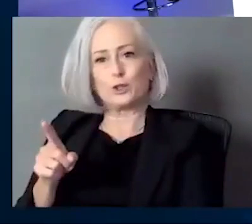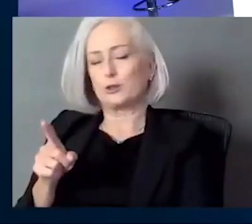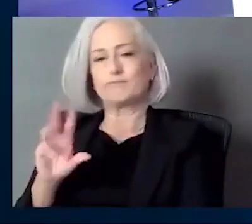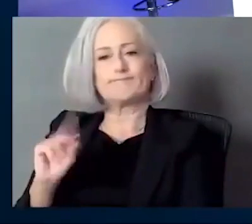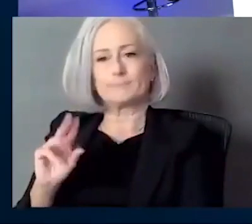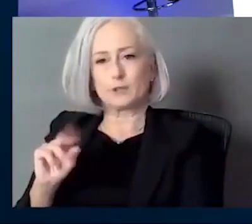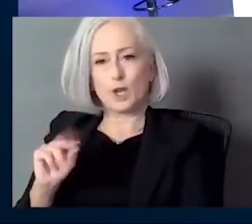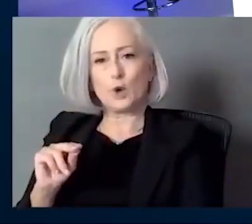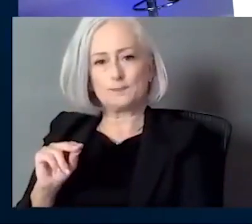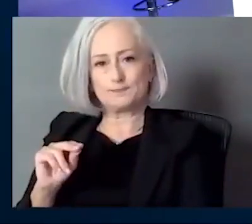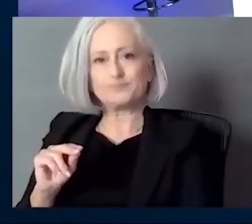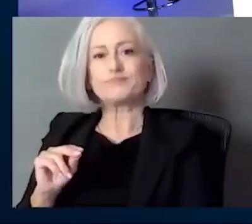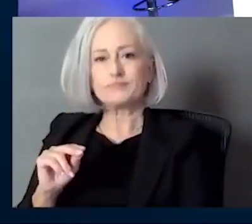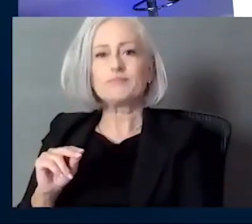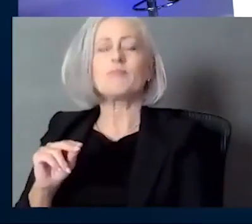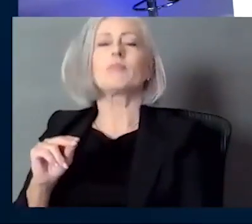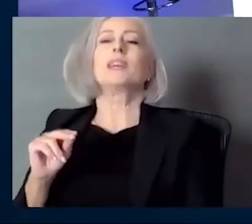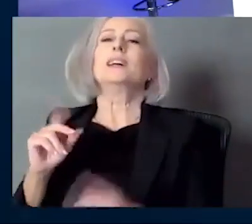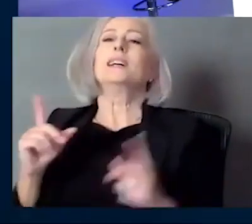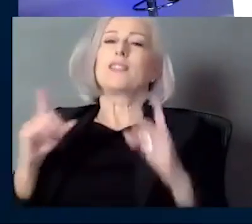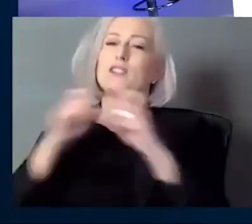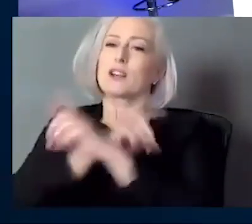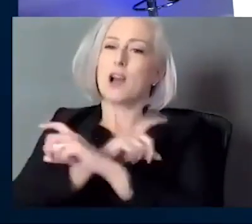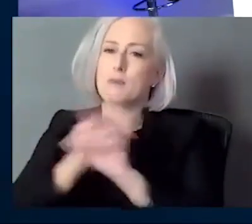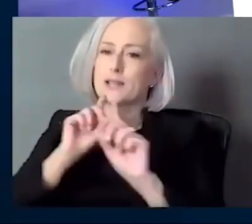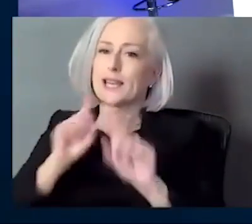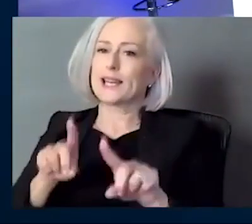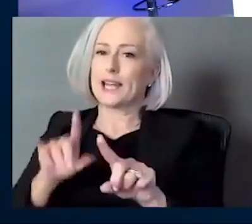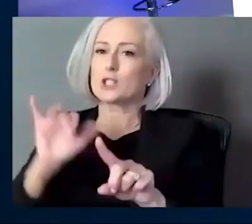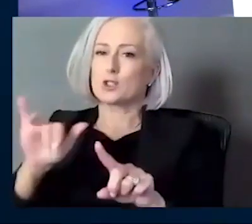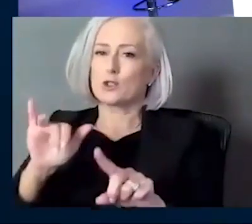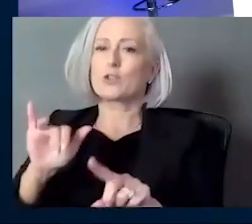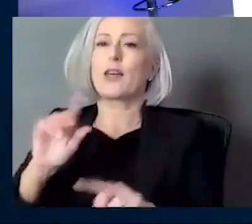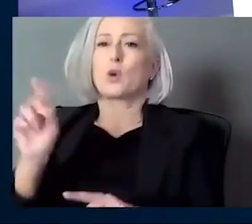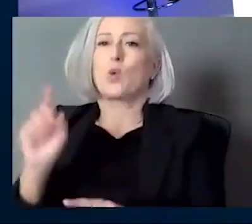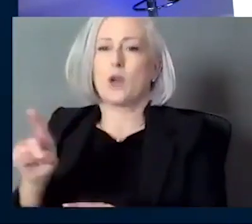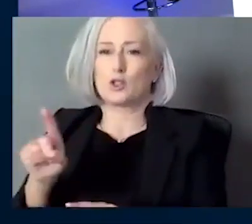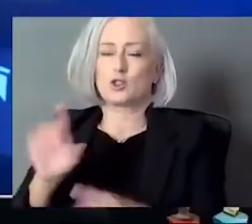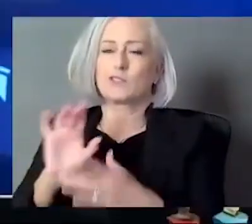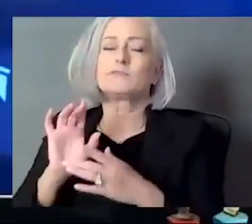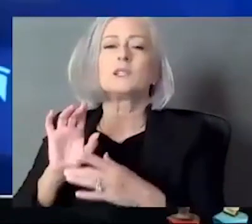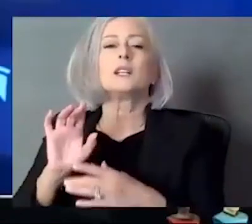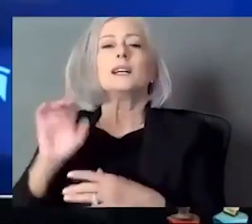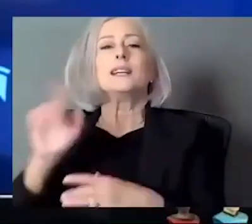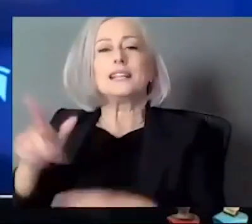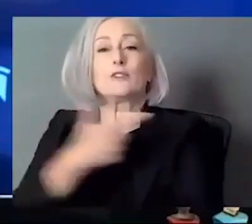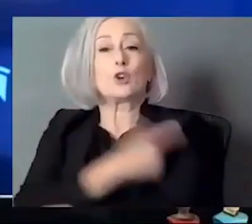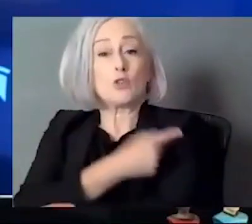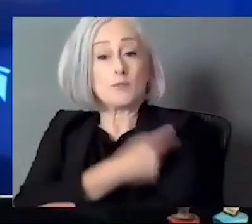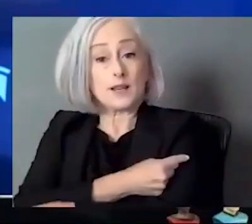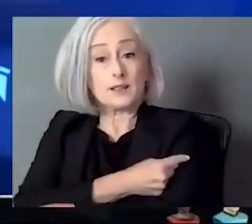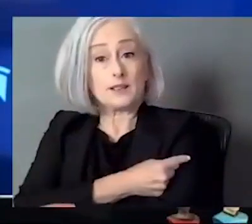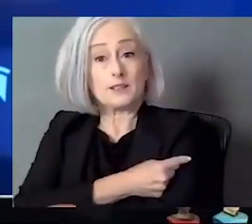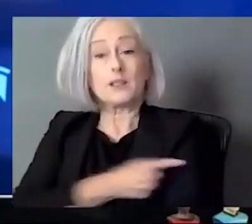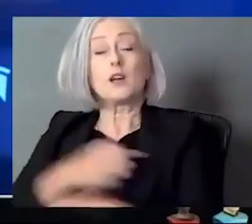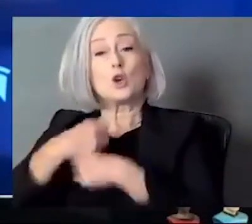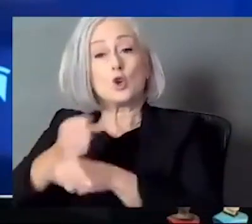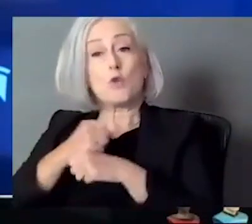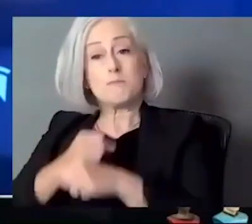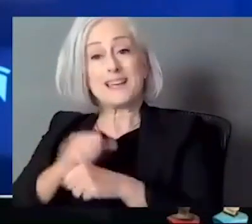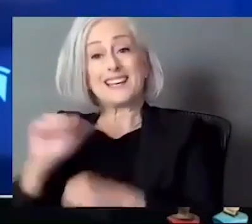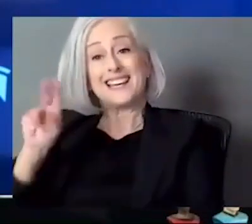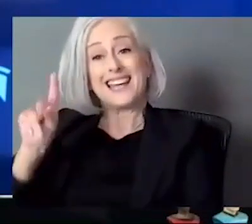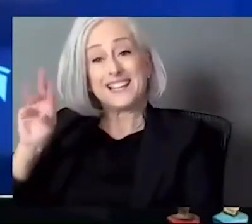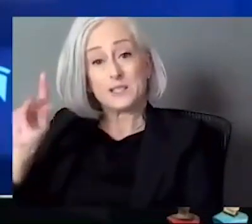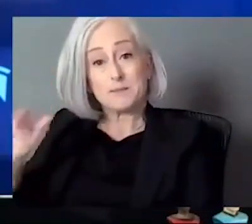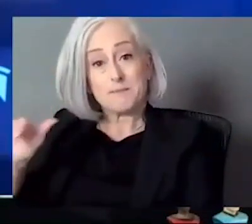There's a very long, complicated medical answer to this question, but at the end of the day, if you've been vaccinated and you're making antibodies, you'll start to get sick. You're probably not going to, the odds are you won't die,